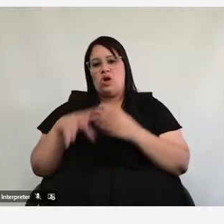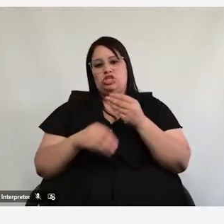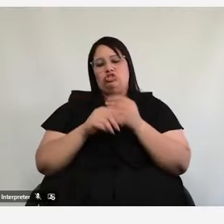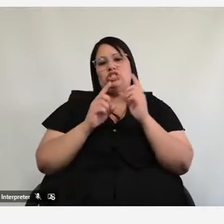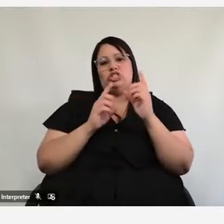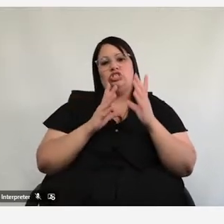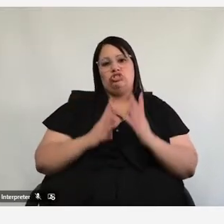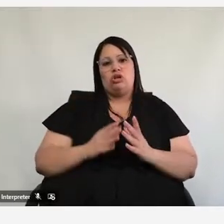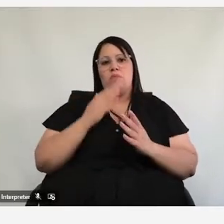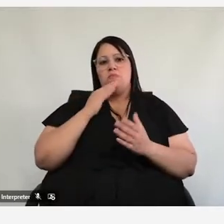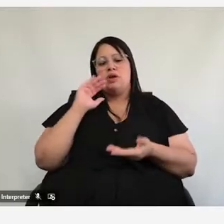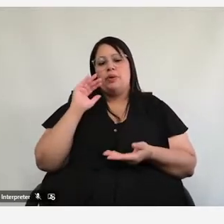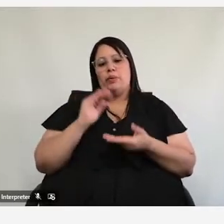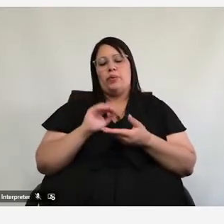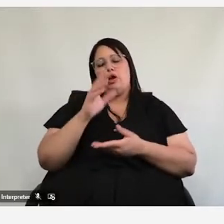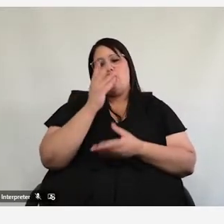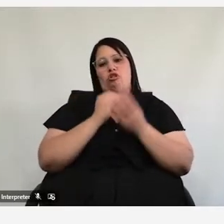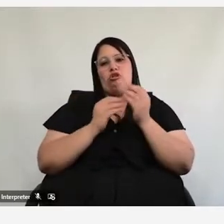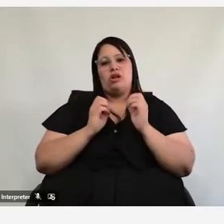to reduce